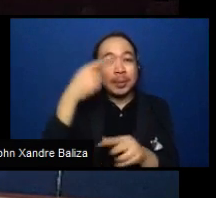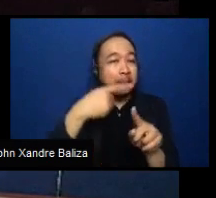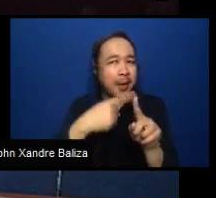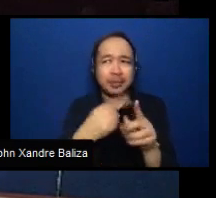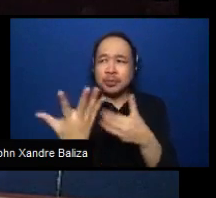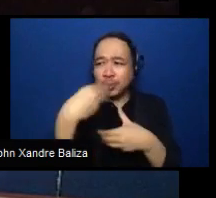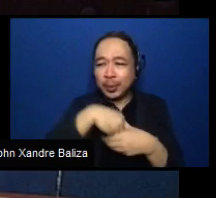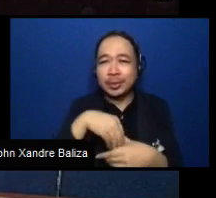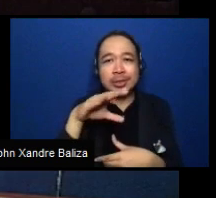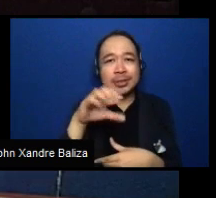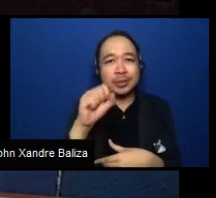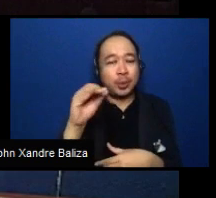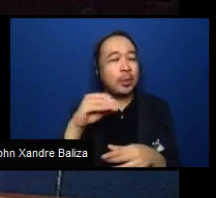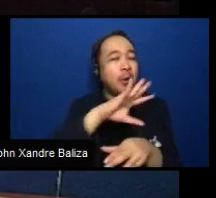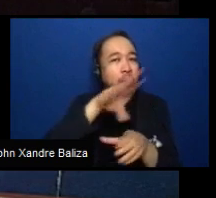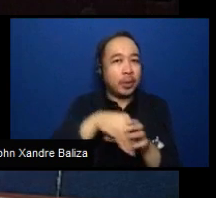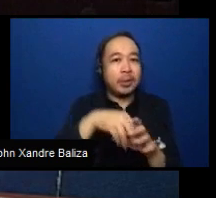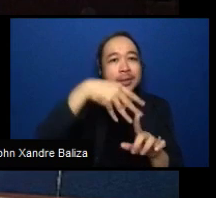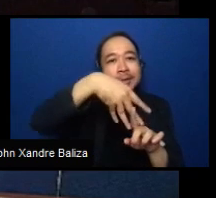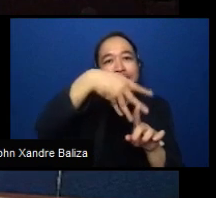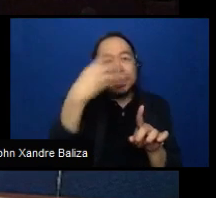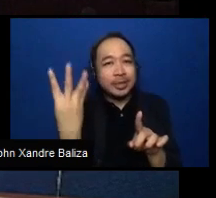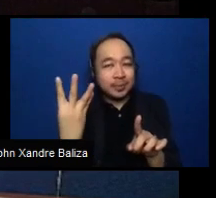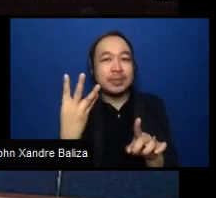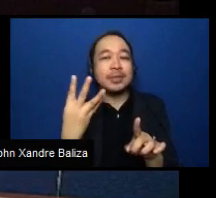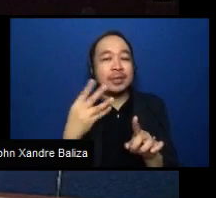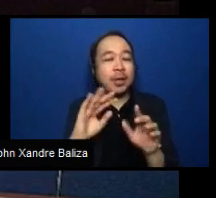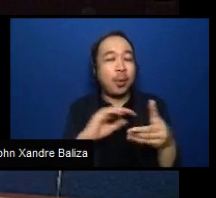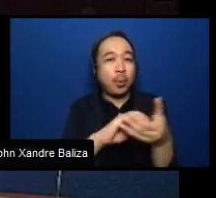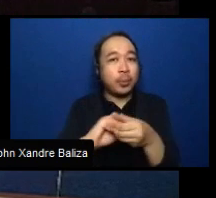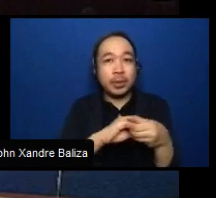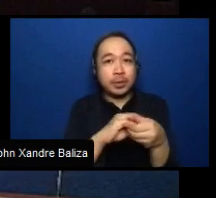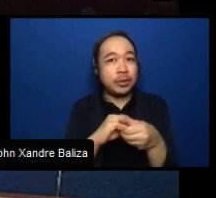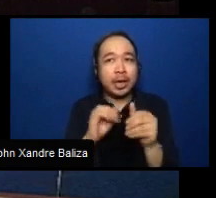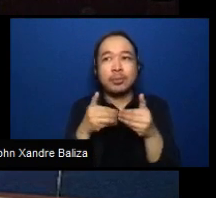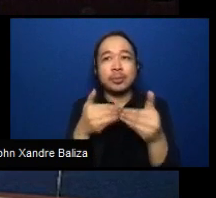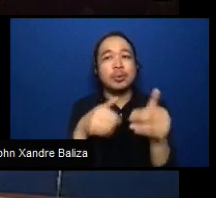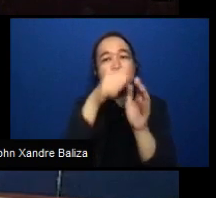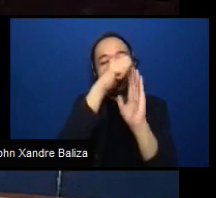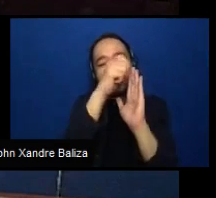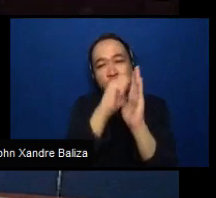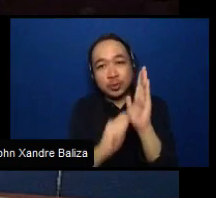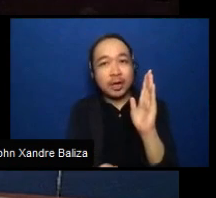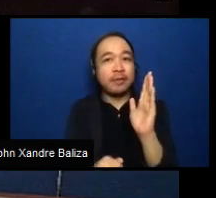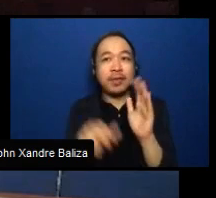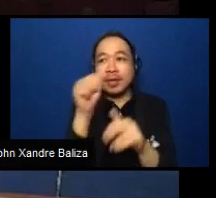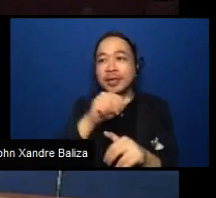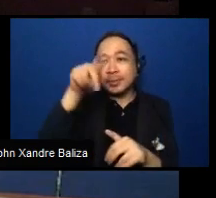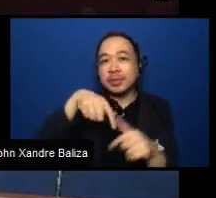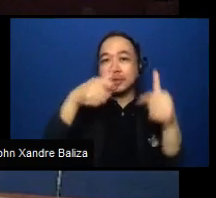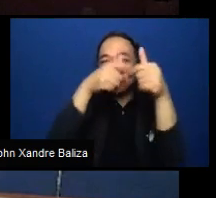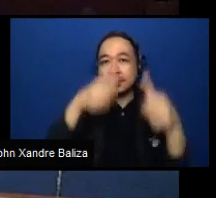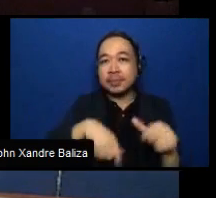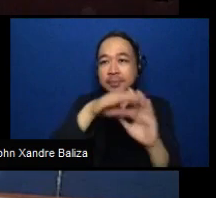organizations, including LGBTQI organizations, in moving forward with the draft Asia-Pacific Indicator Framework and other vulnerable populations in